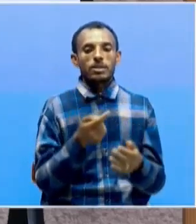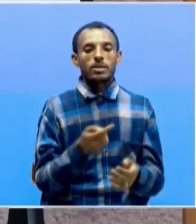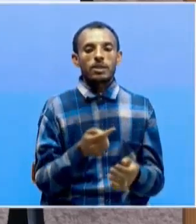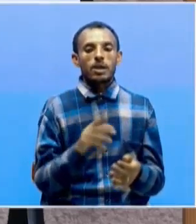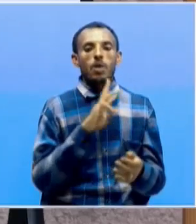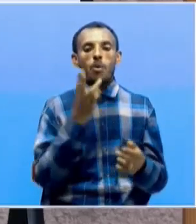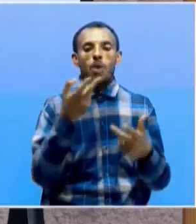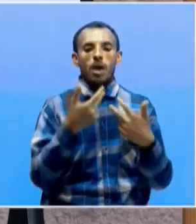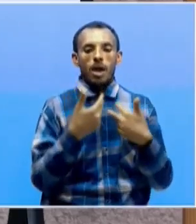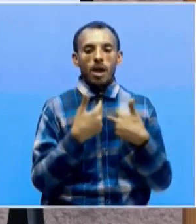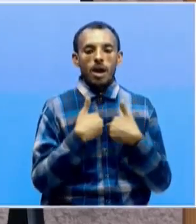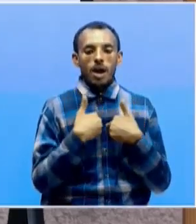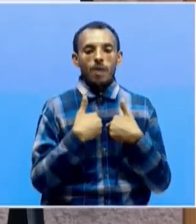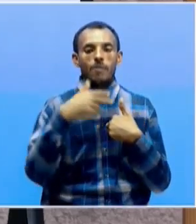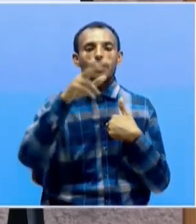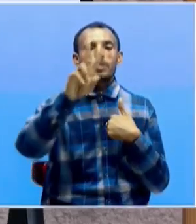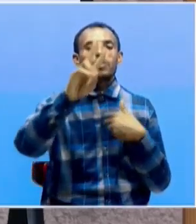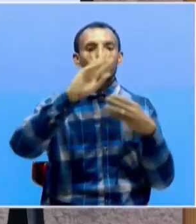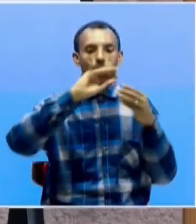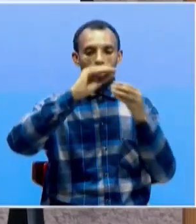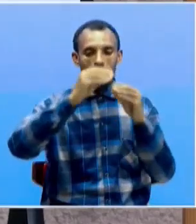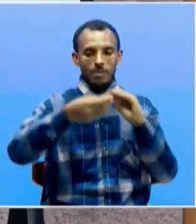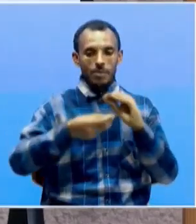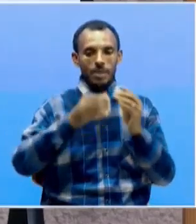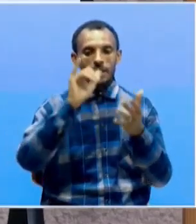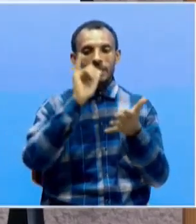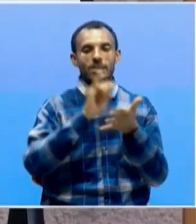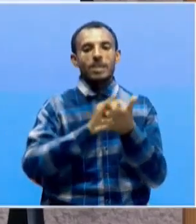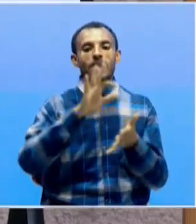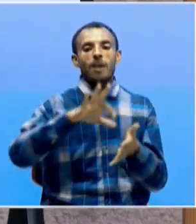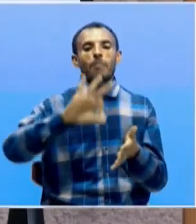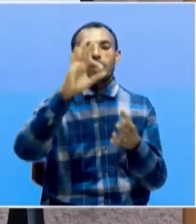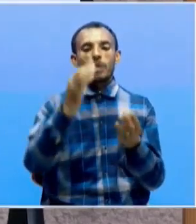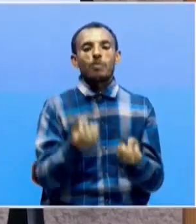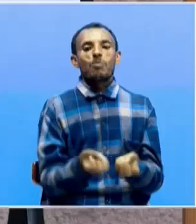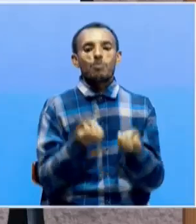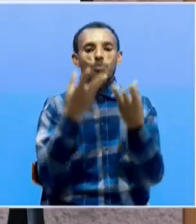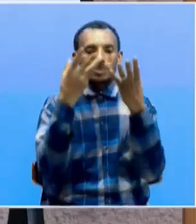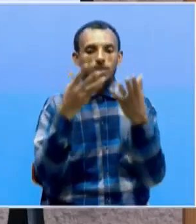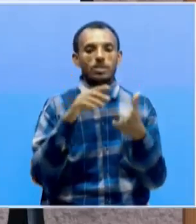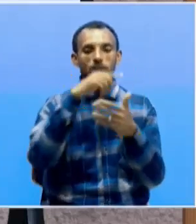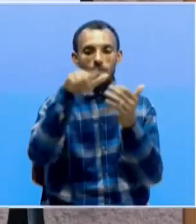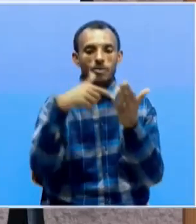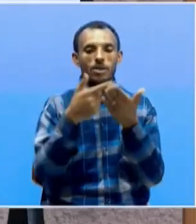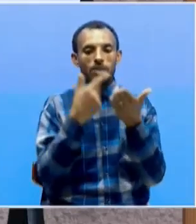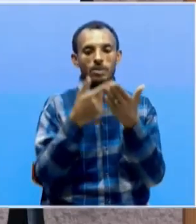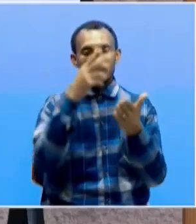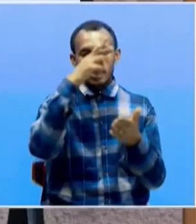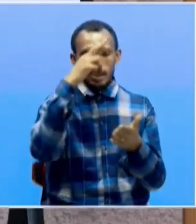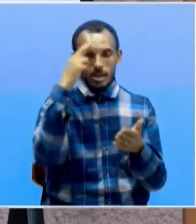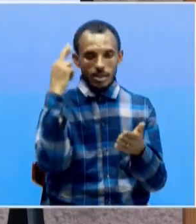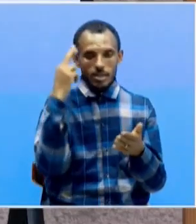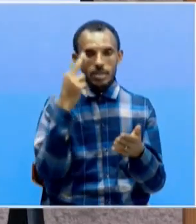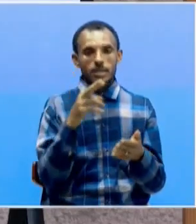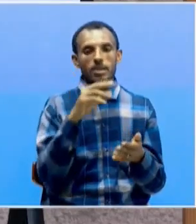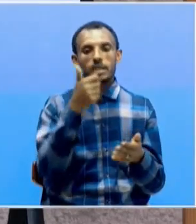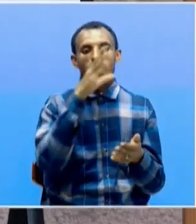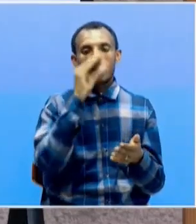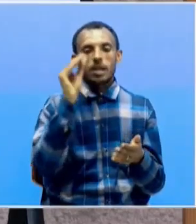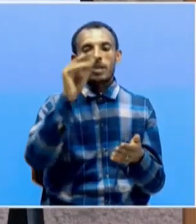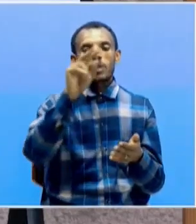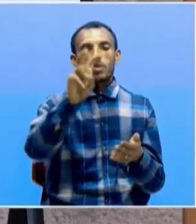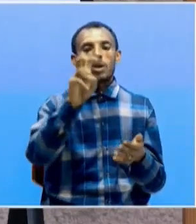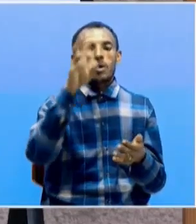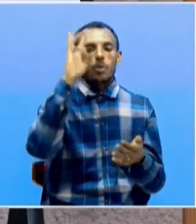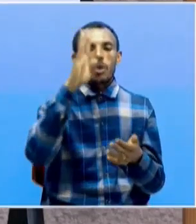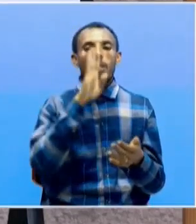we have 2 numbers that appears most. Therefore, in this case, 10 and 20 will